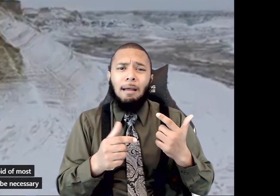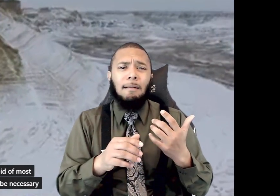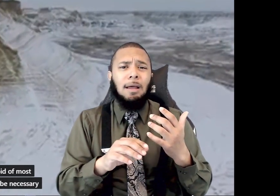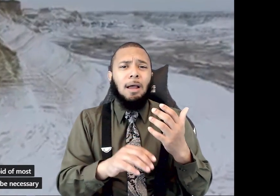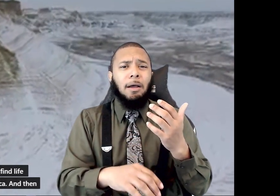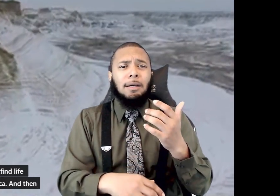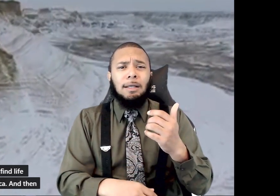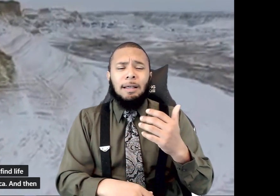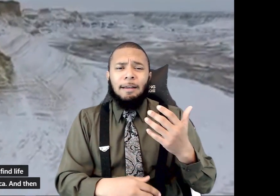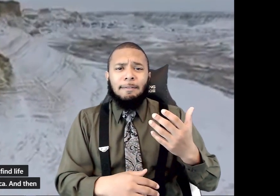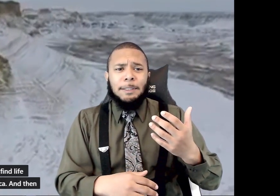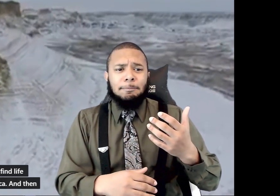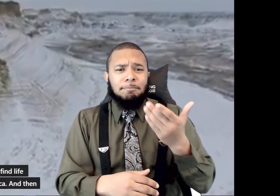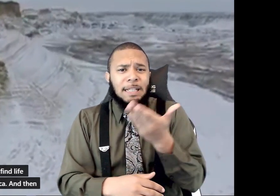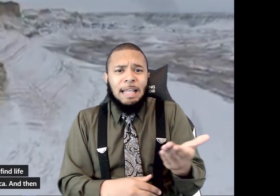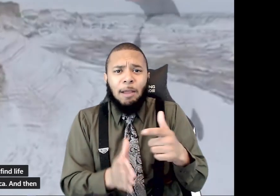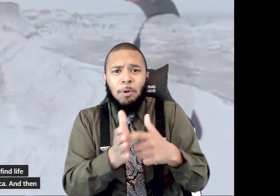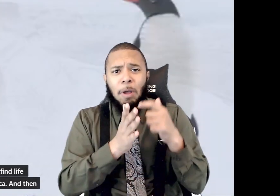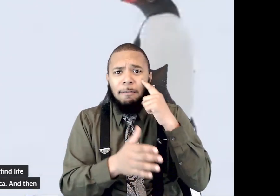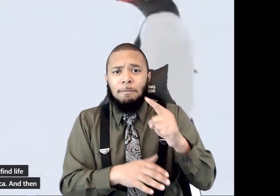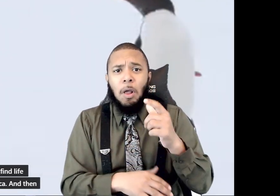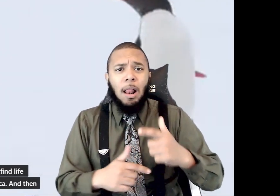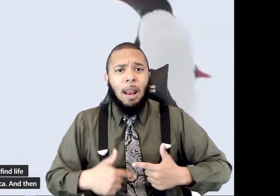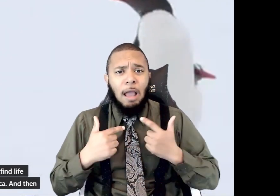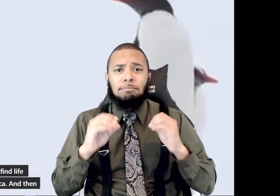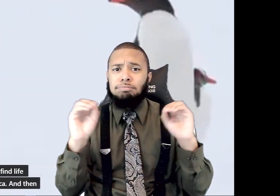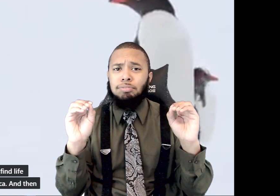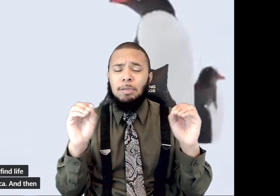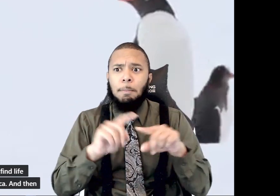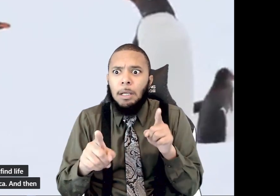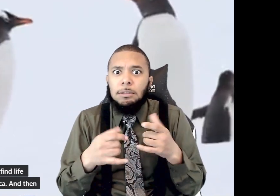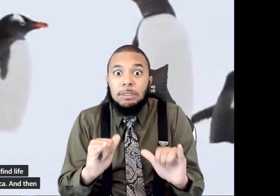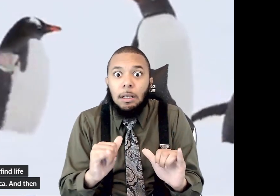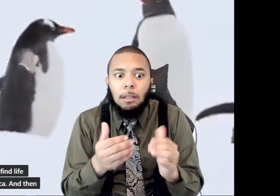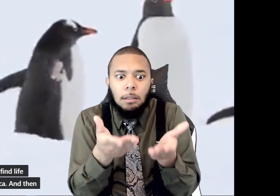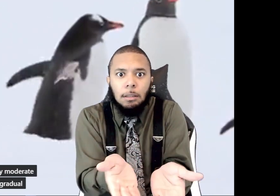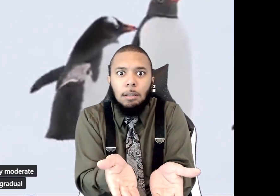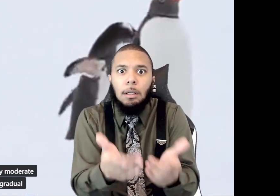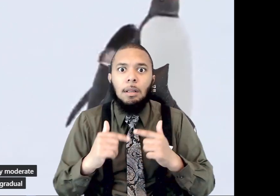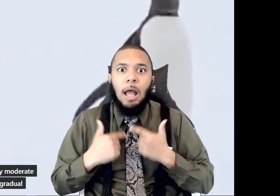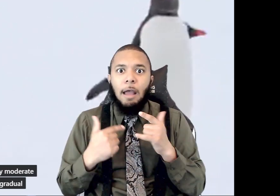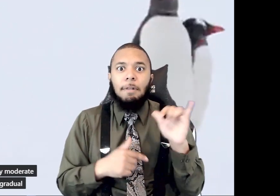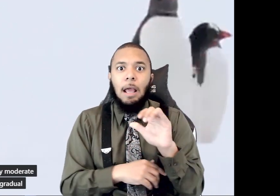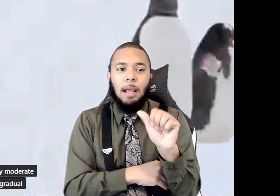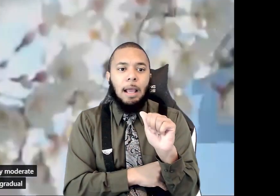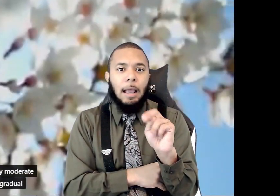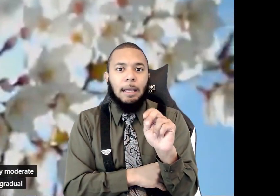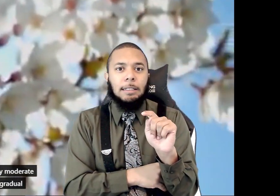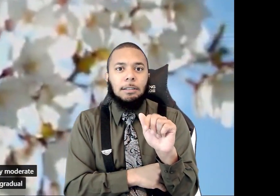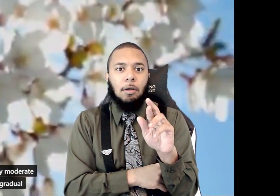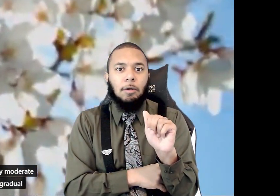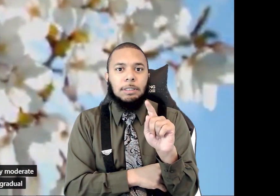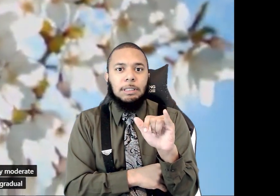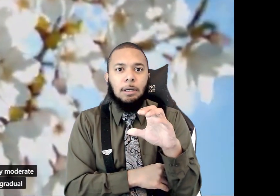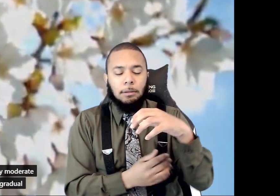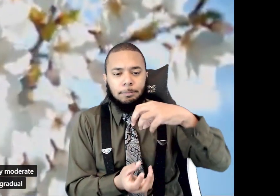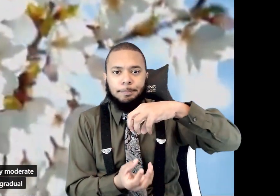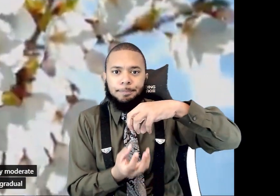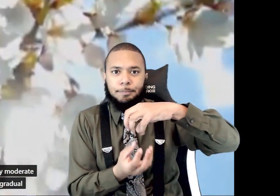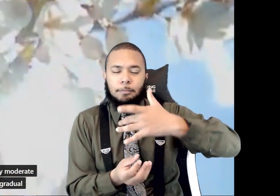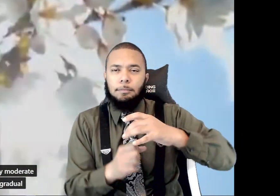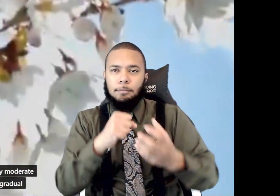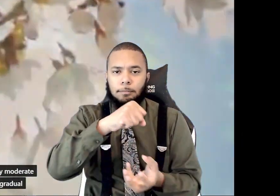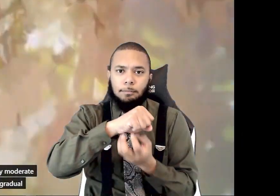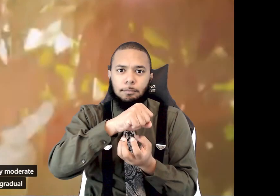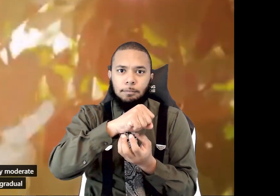that would be necessary for life, and yet we still find life there, right, in Antarctica. And then we have areas that are very moderate